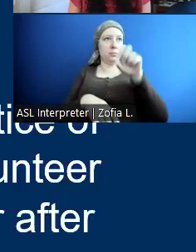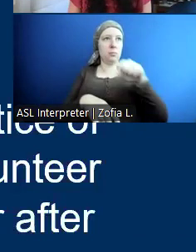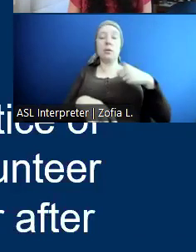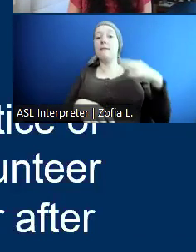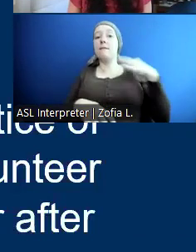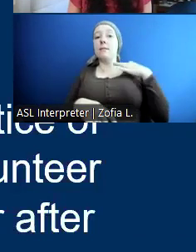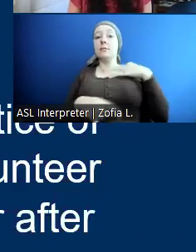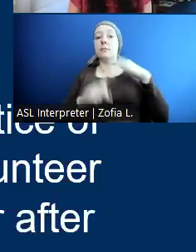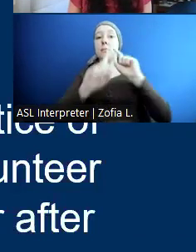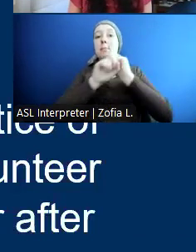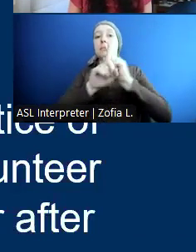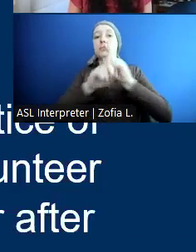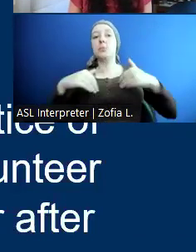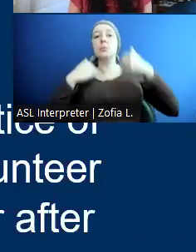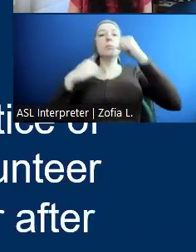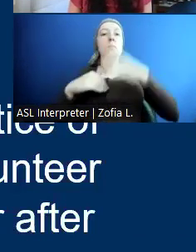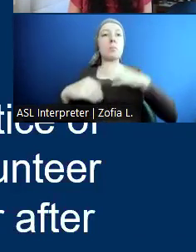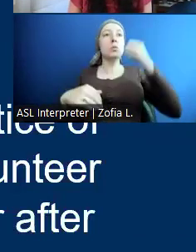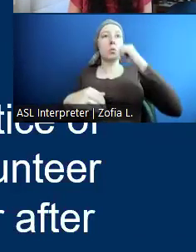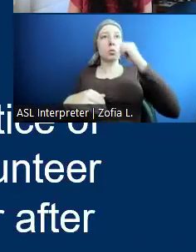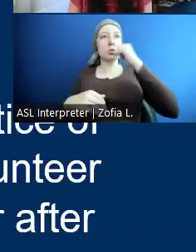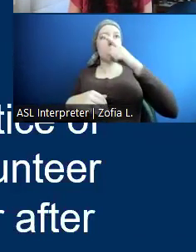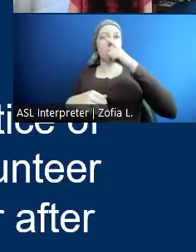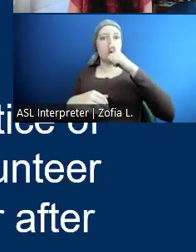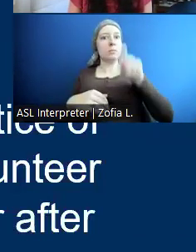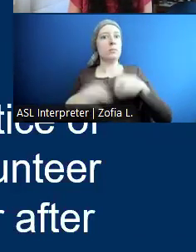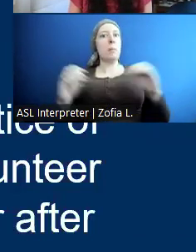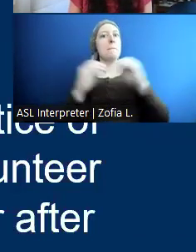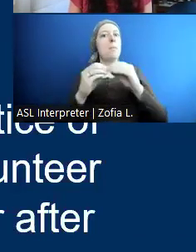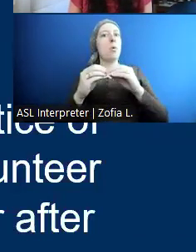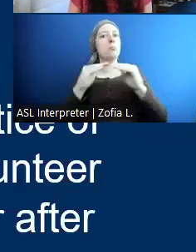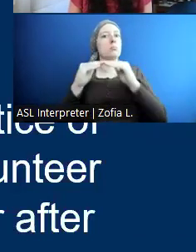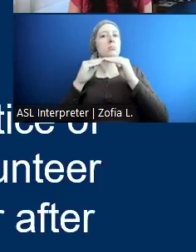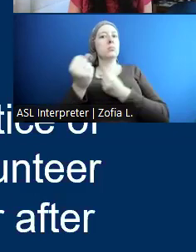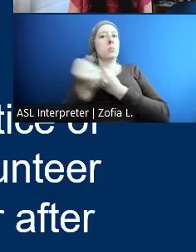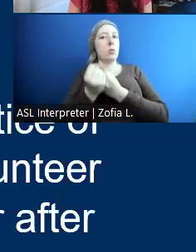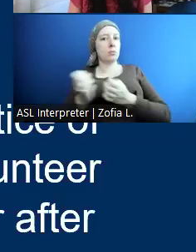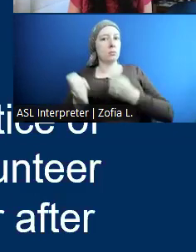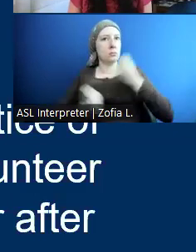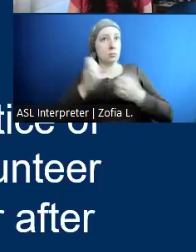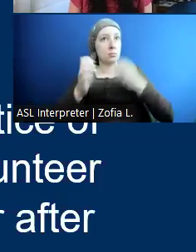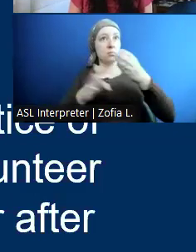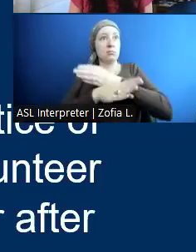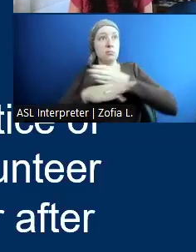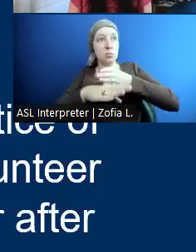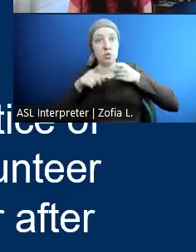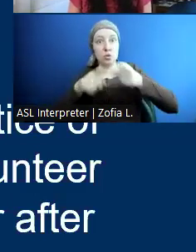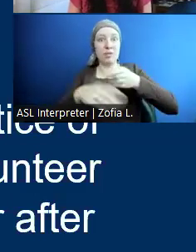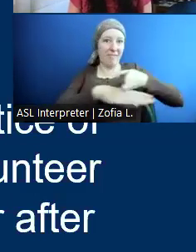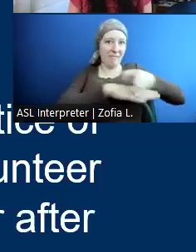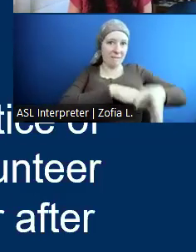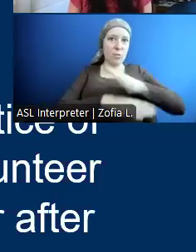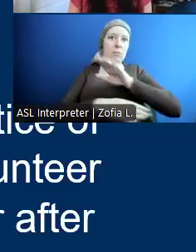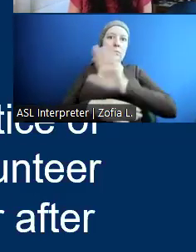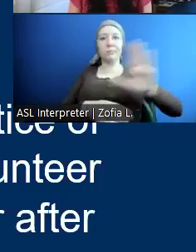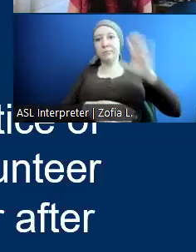mentor to women and girls who need extra peer emotional support before, during, or after their experiences of